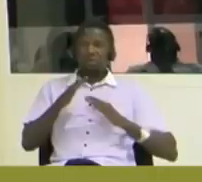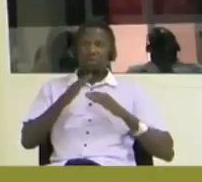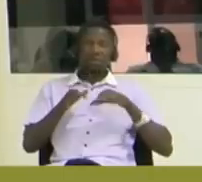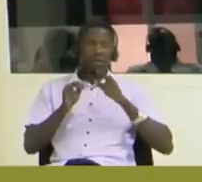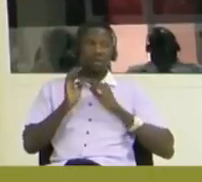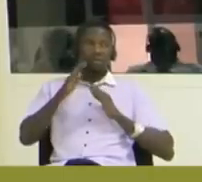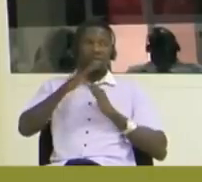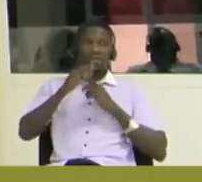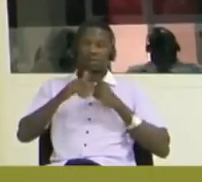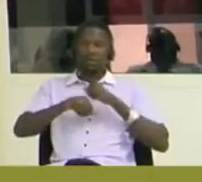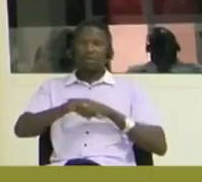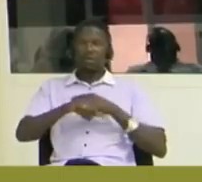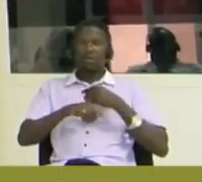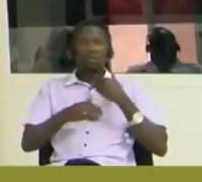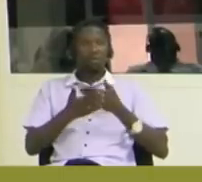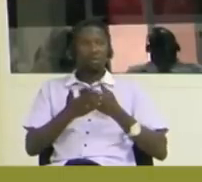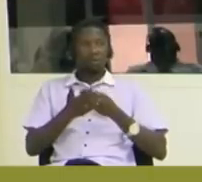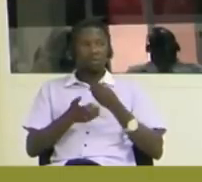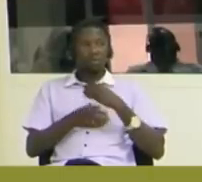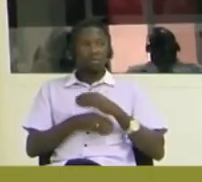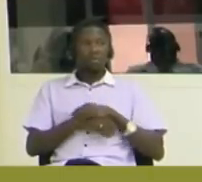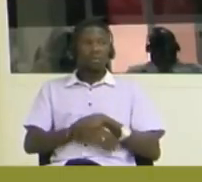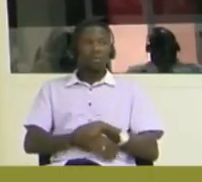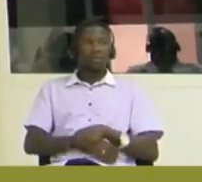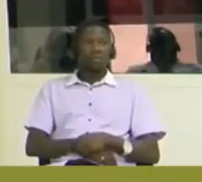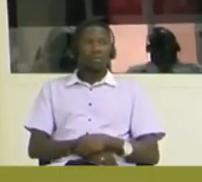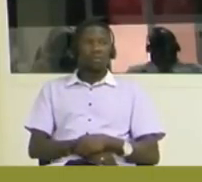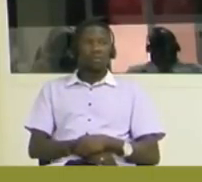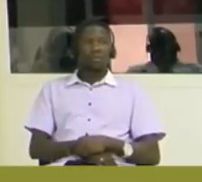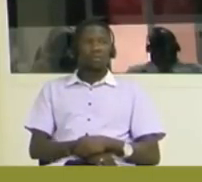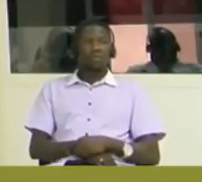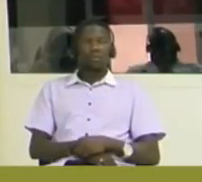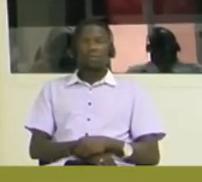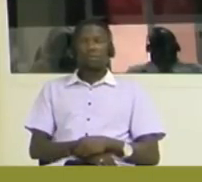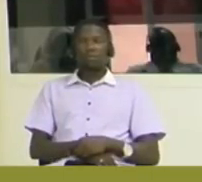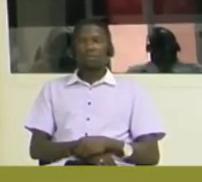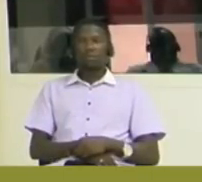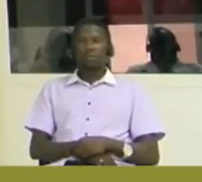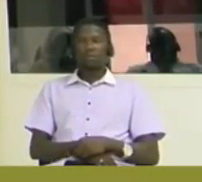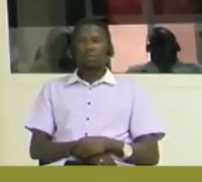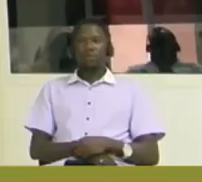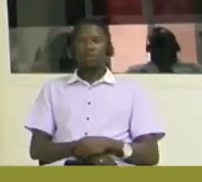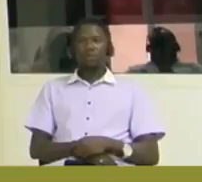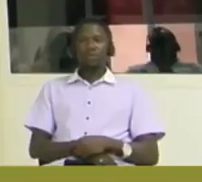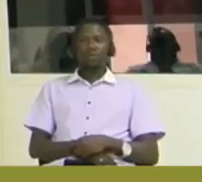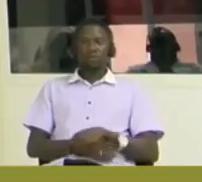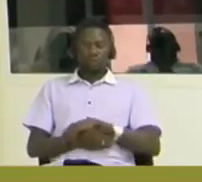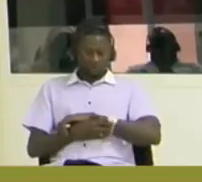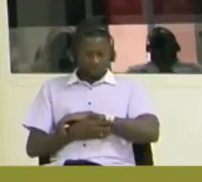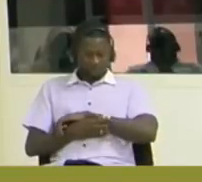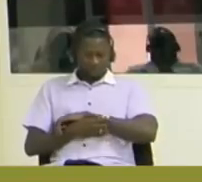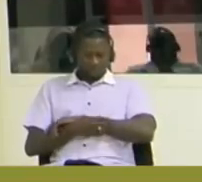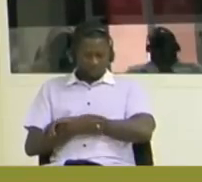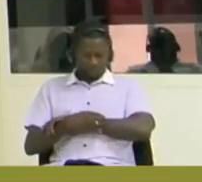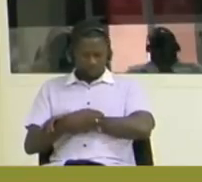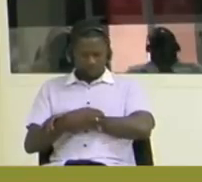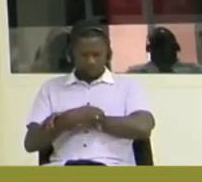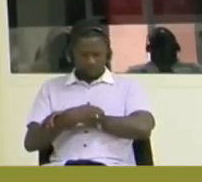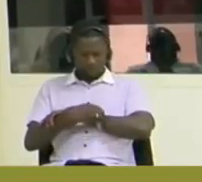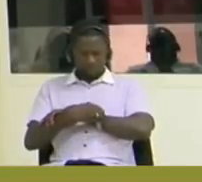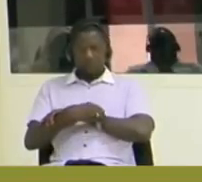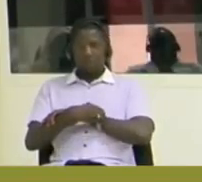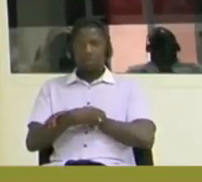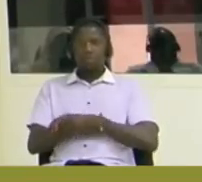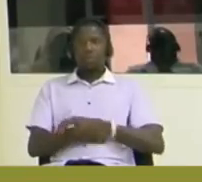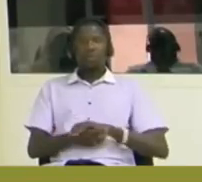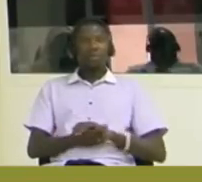point in time, please let me know. Would you want that a 10-minute break, a 15-minute break? Yes, I think I just want us not to